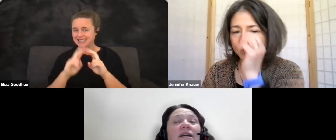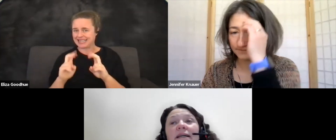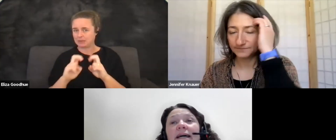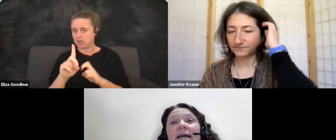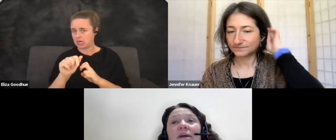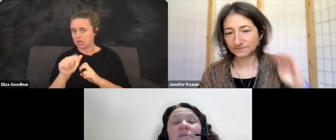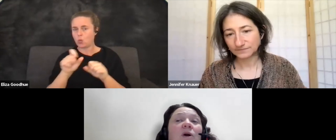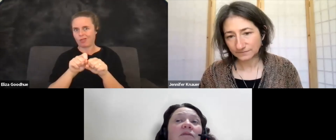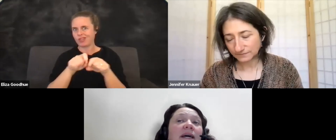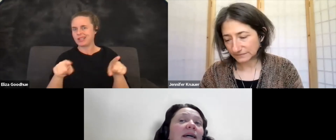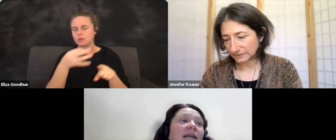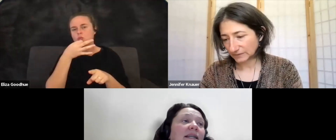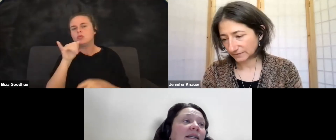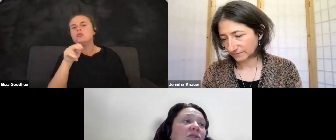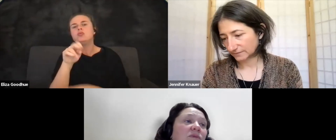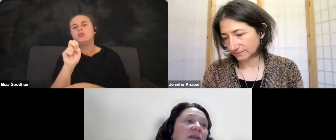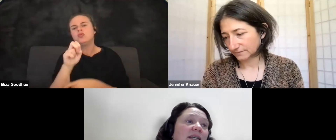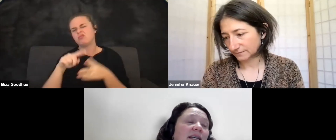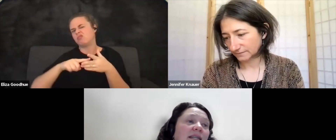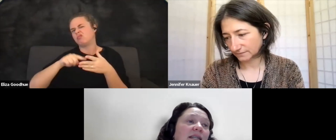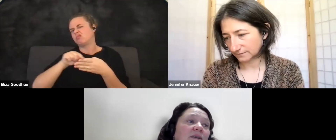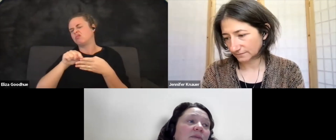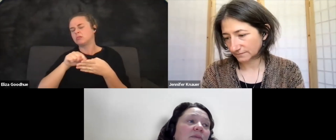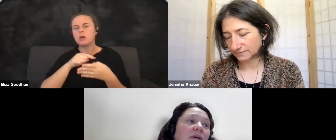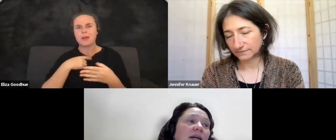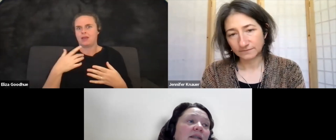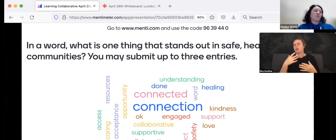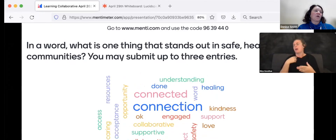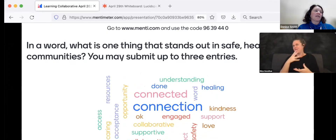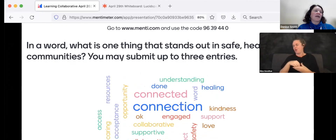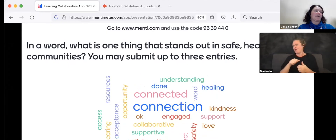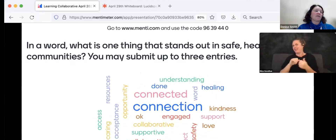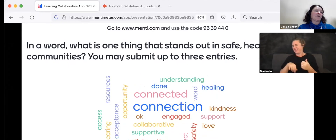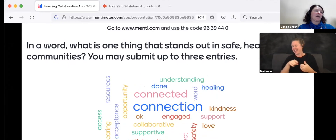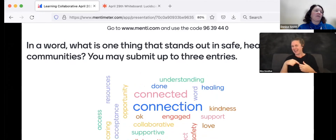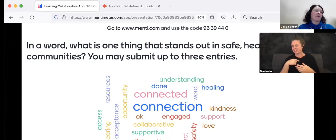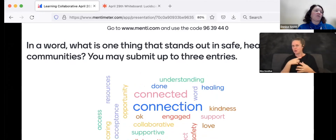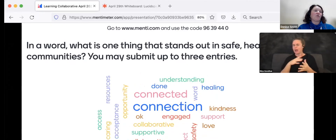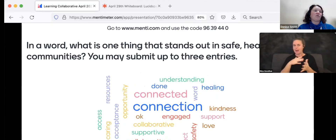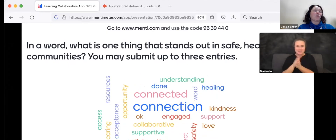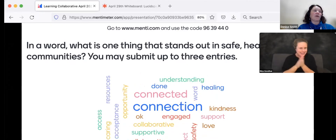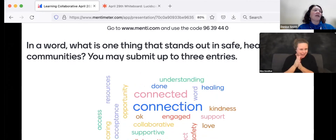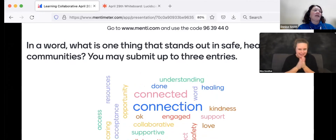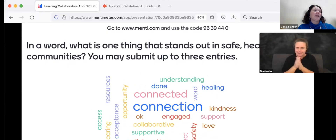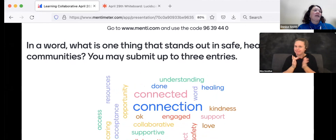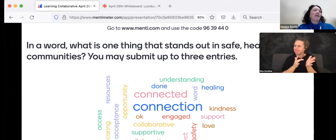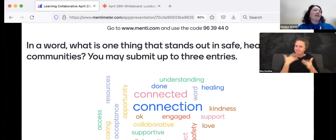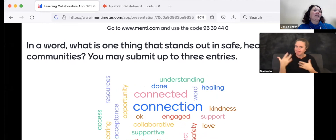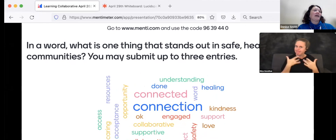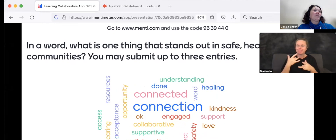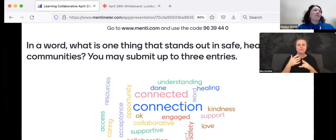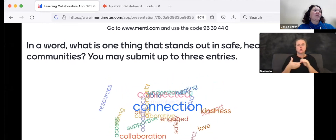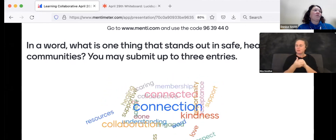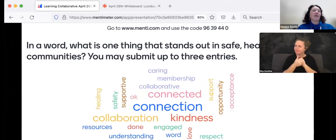June as part of that, and just really excited to work together as we move forward